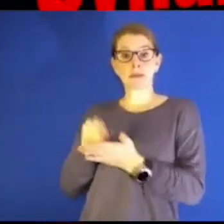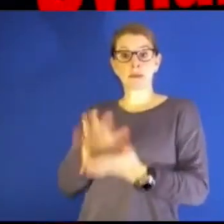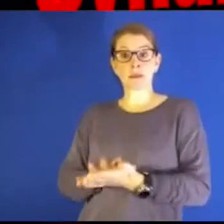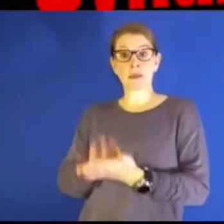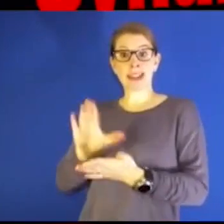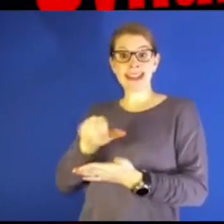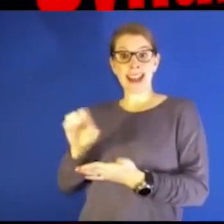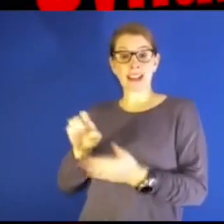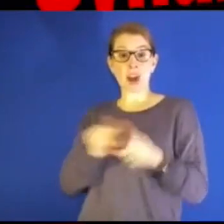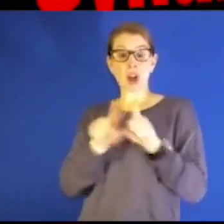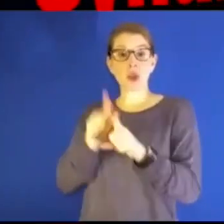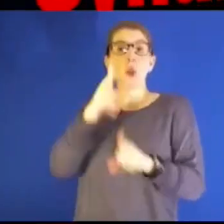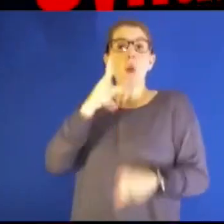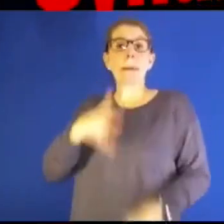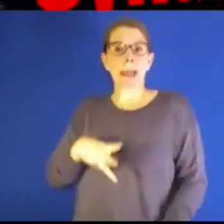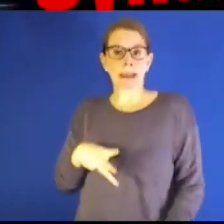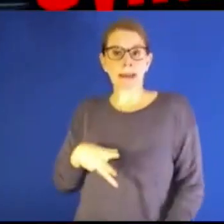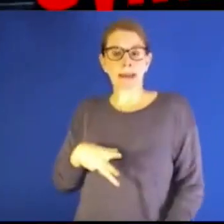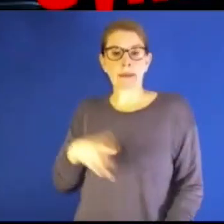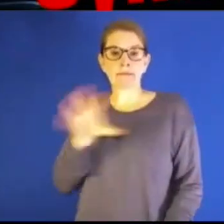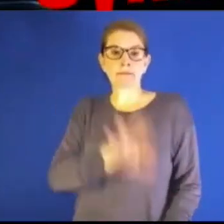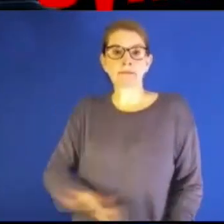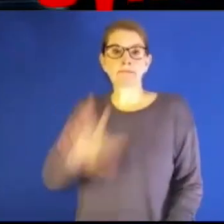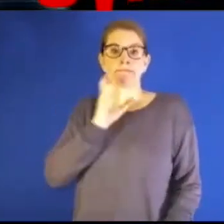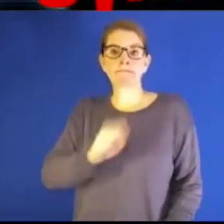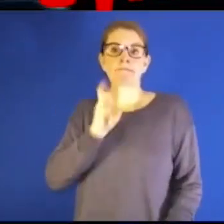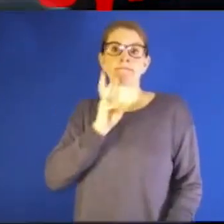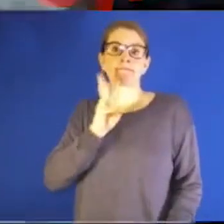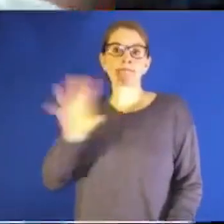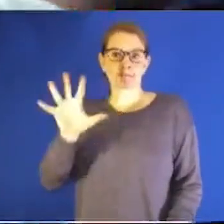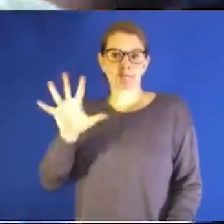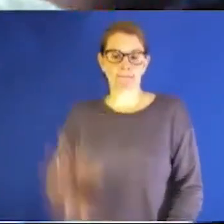also women around the age of 65.